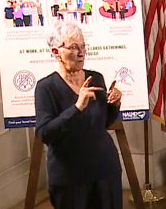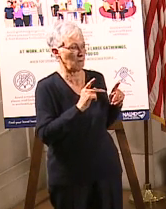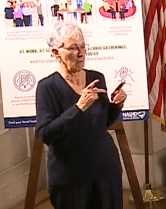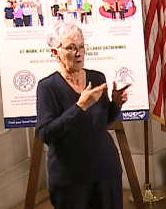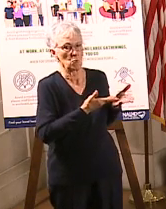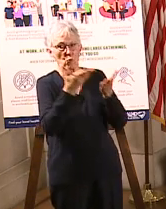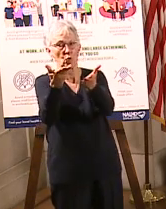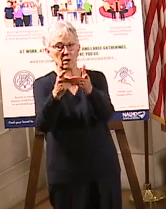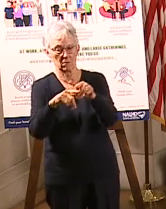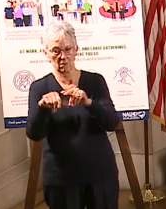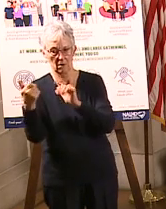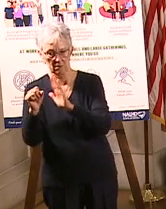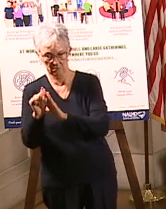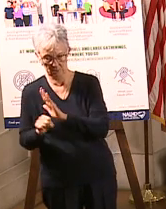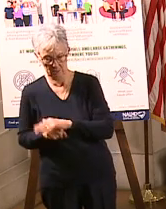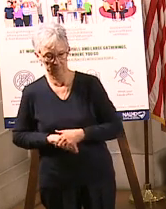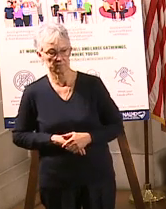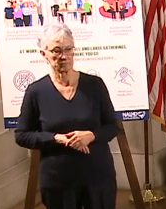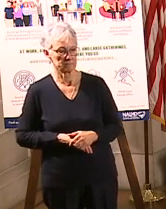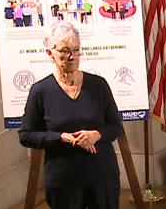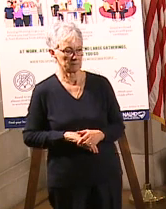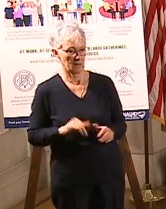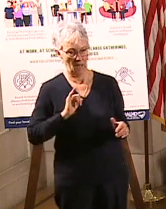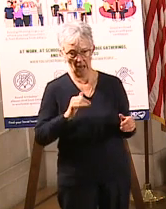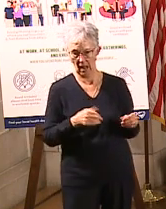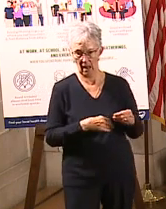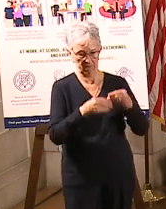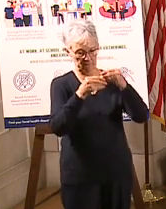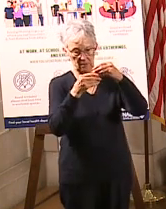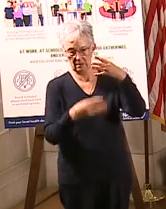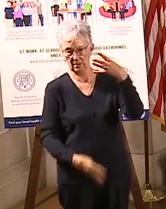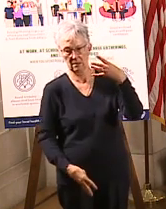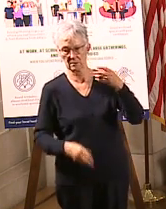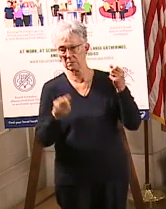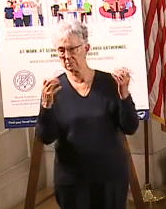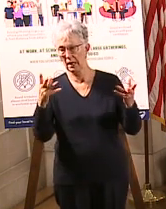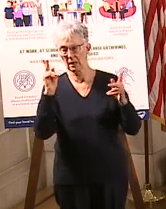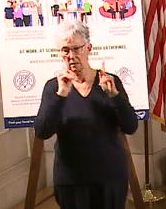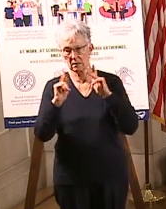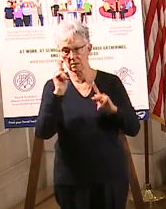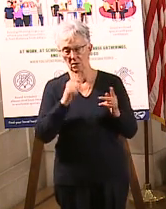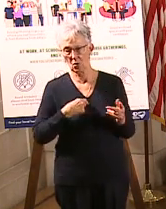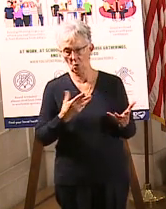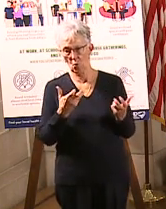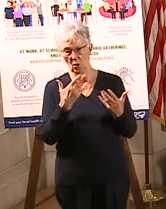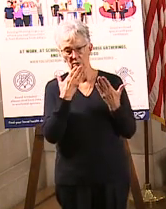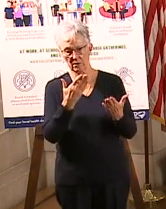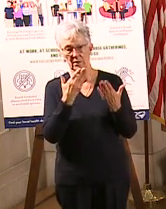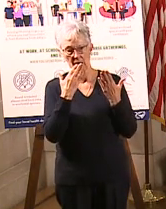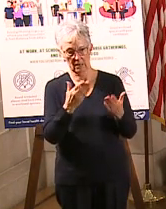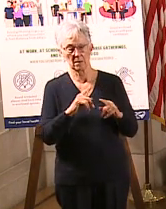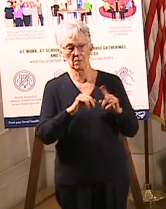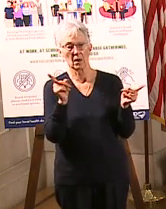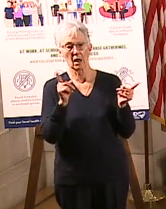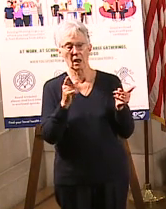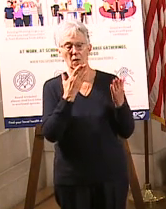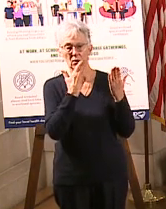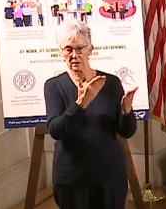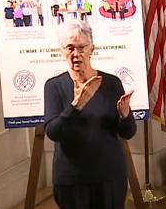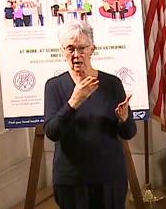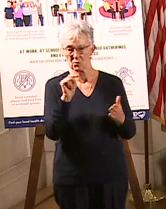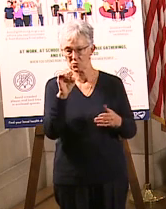start, and individuals, if I start going down this, it's going to be hard to stop. I do want to thank our partners in Nebraska State